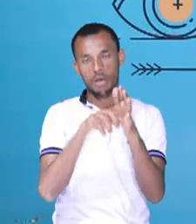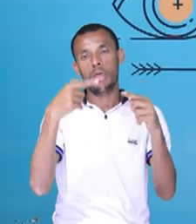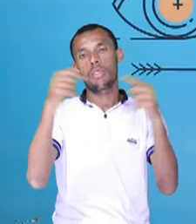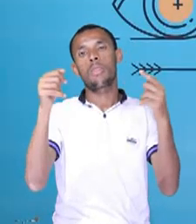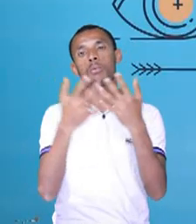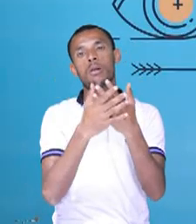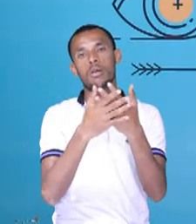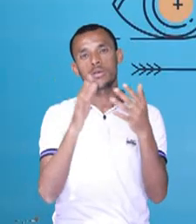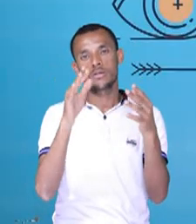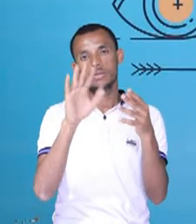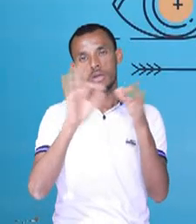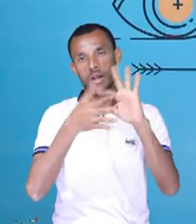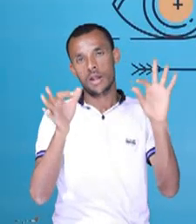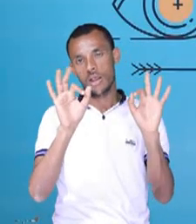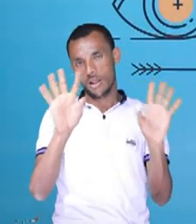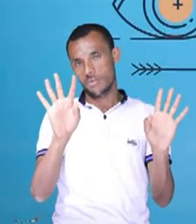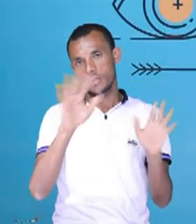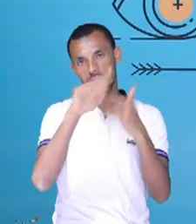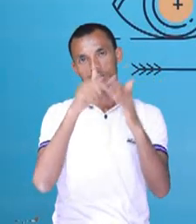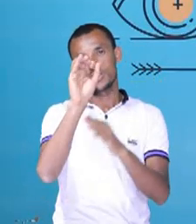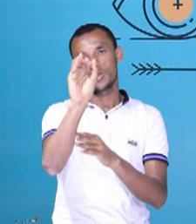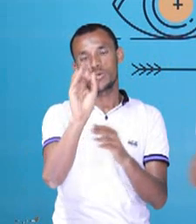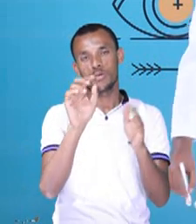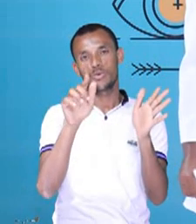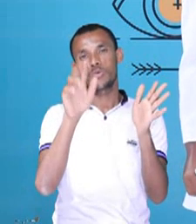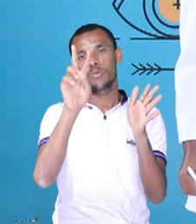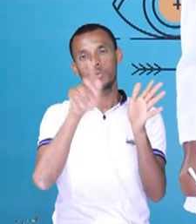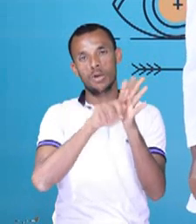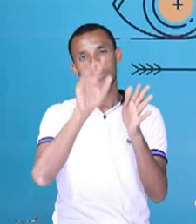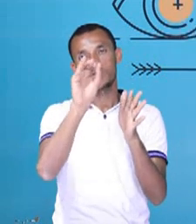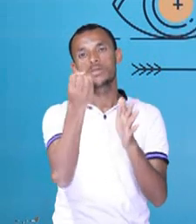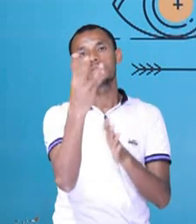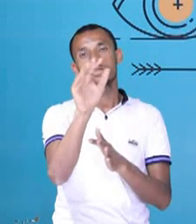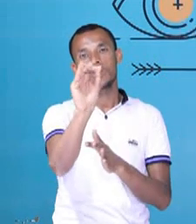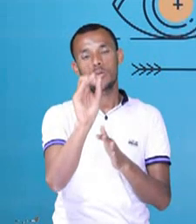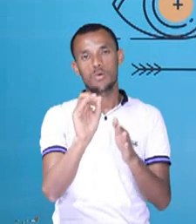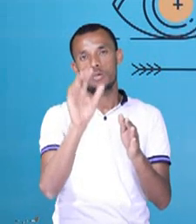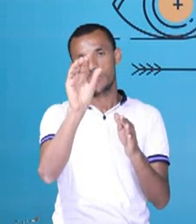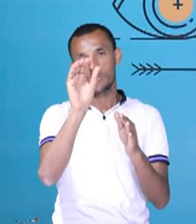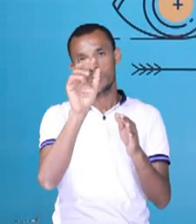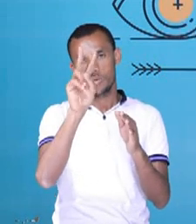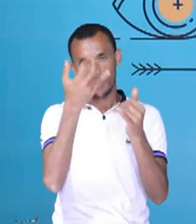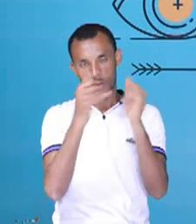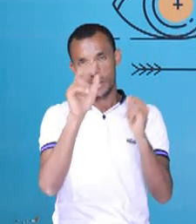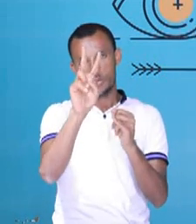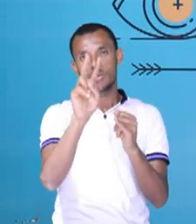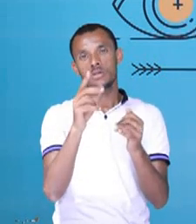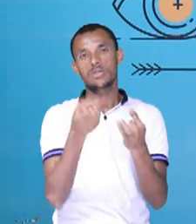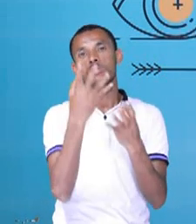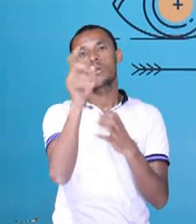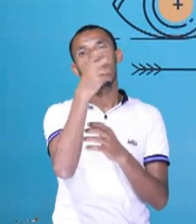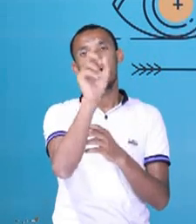anti-bonding star. Is there any star? No. Therefore, 0. 2 minus 0. 2. 2 divided by 2. 1.